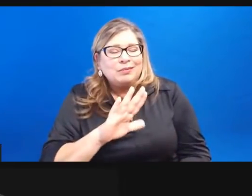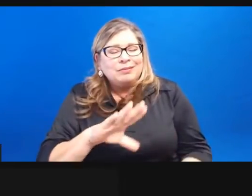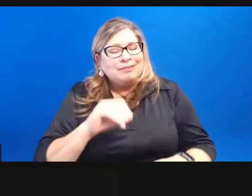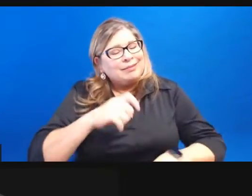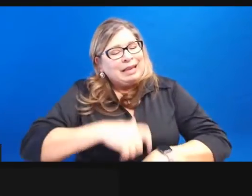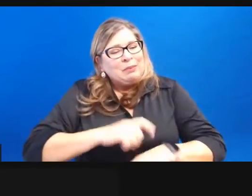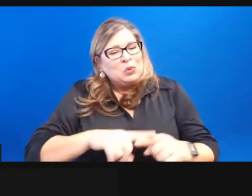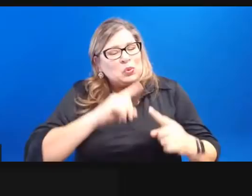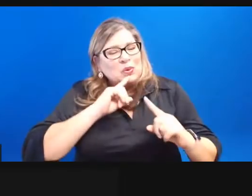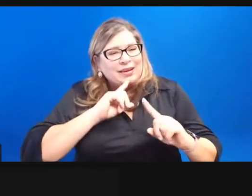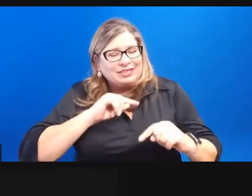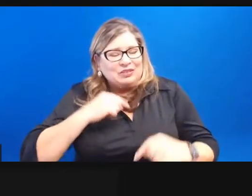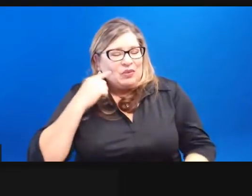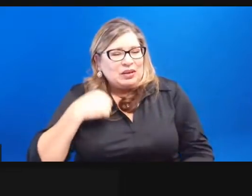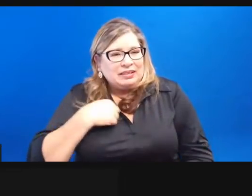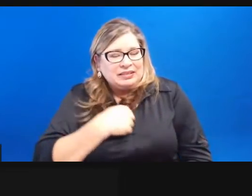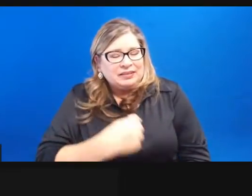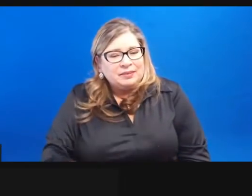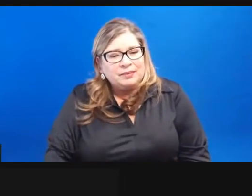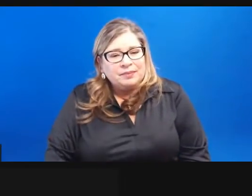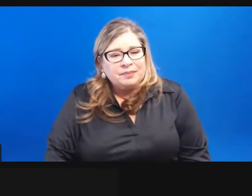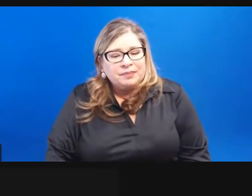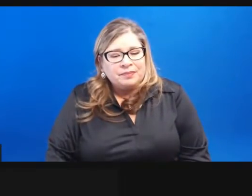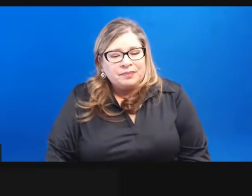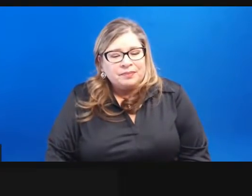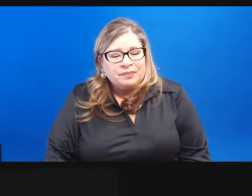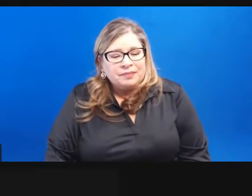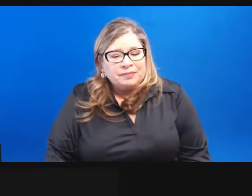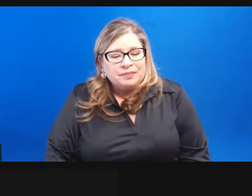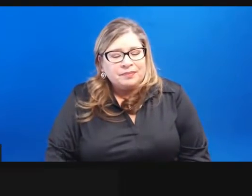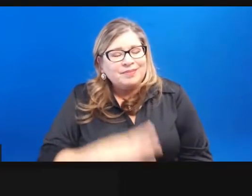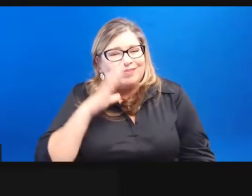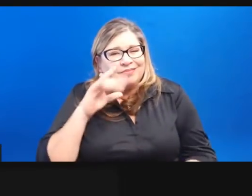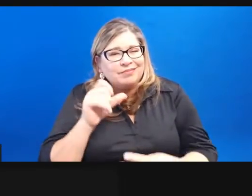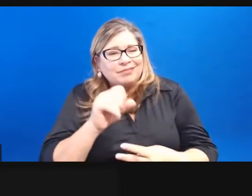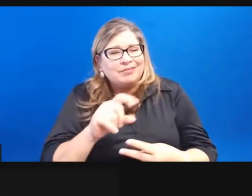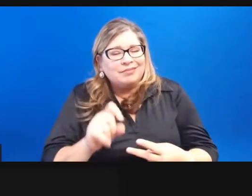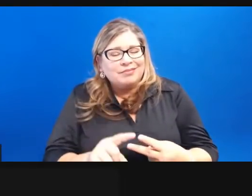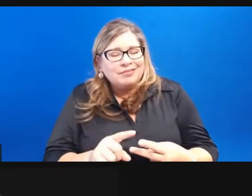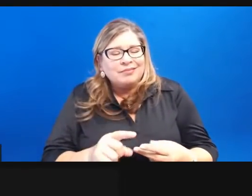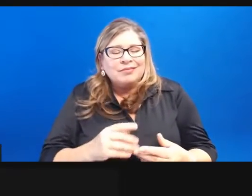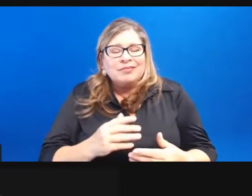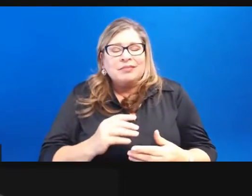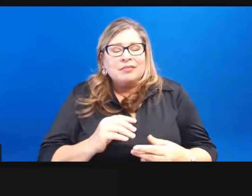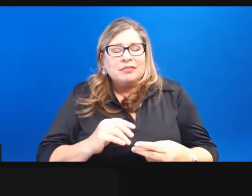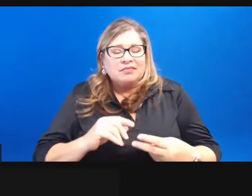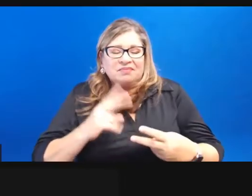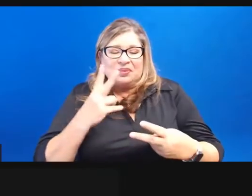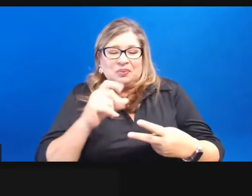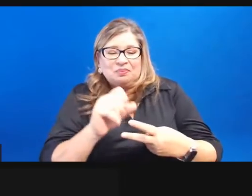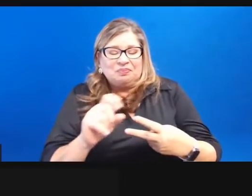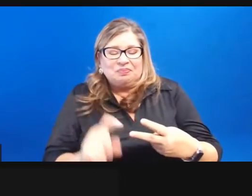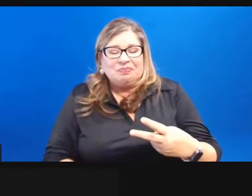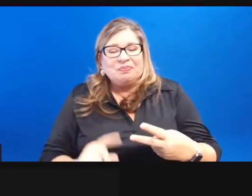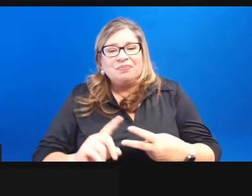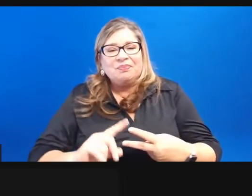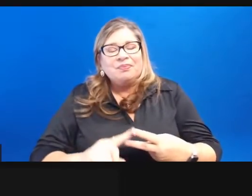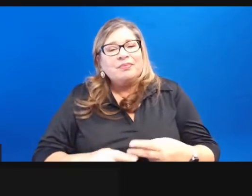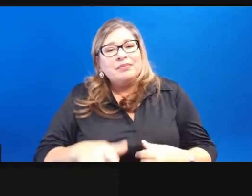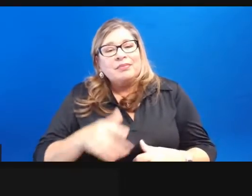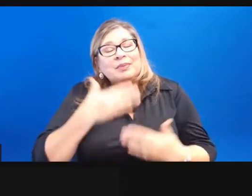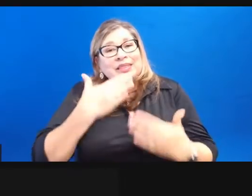today uh one on the pace of the real being a second on some emerging criticism of your decisions first um uh thanks for those